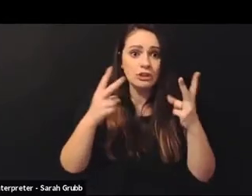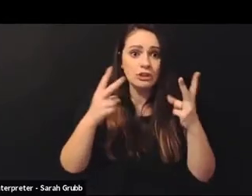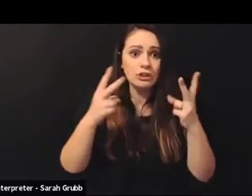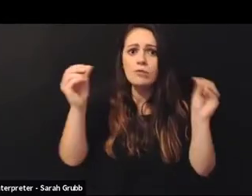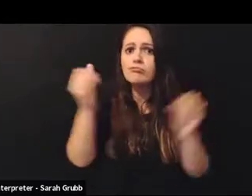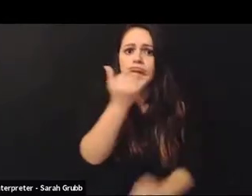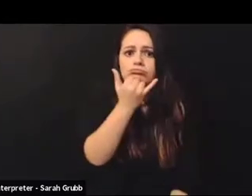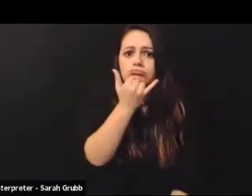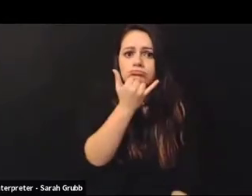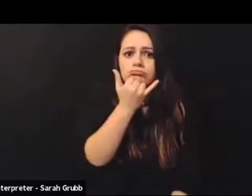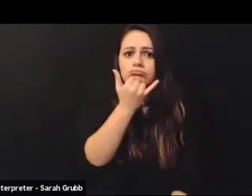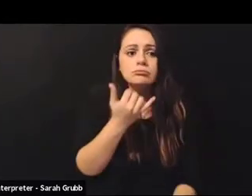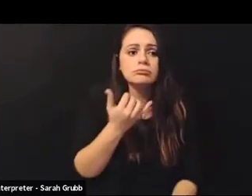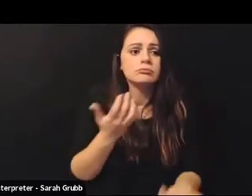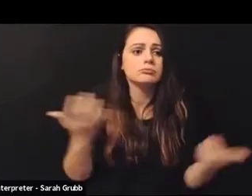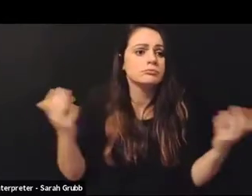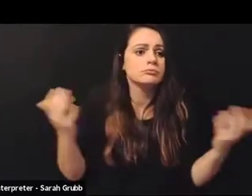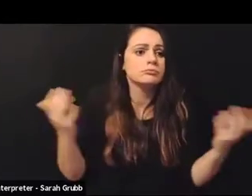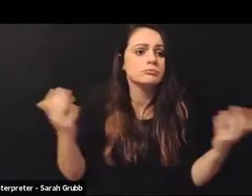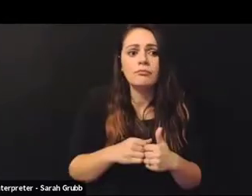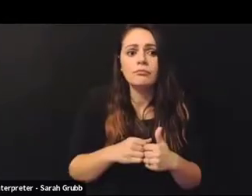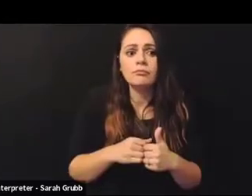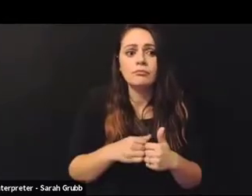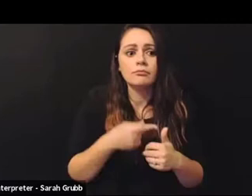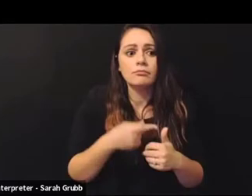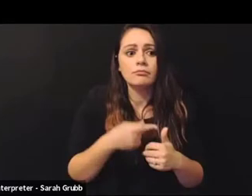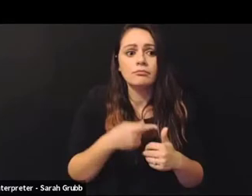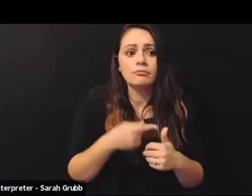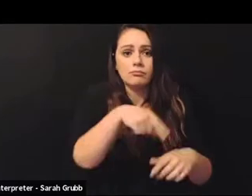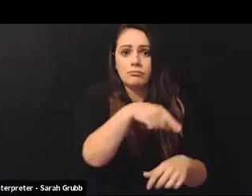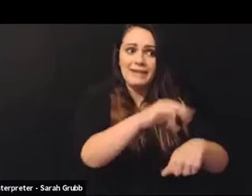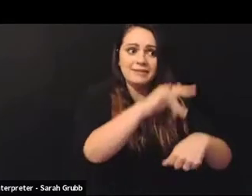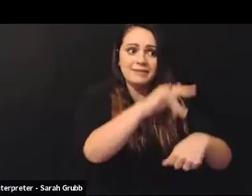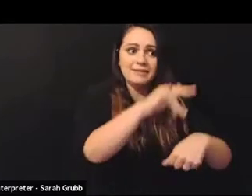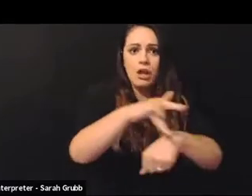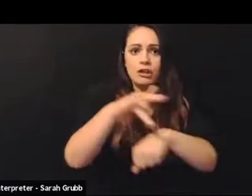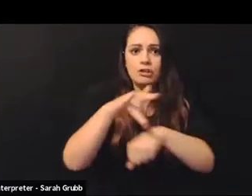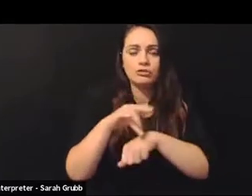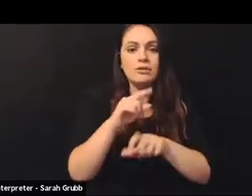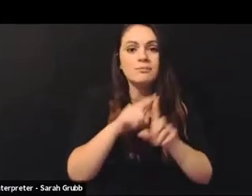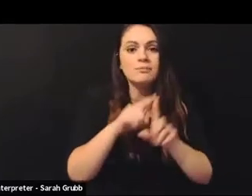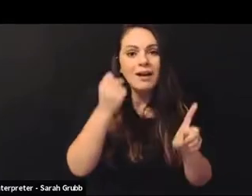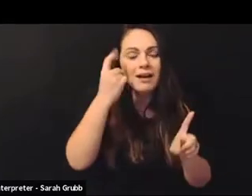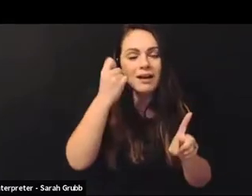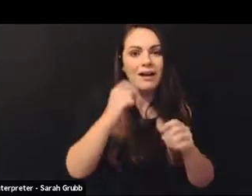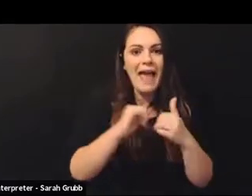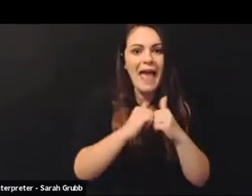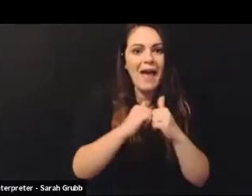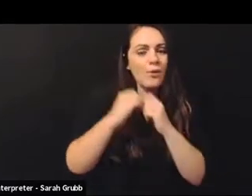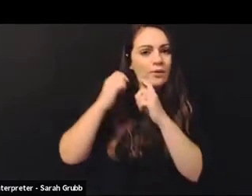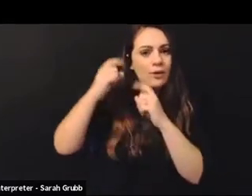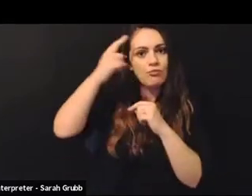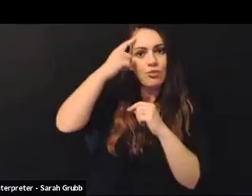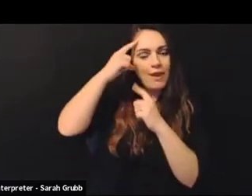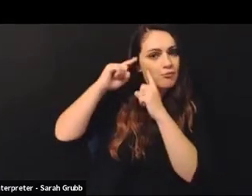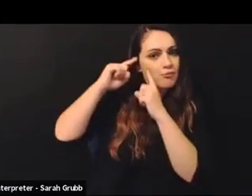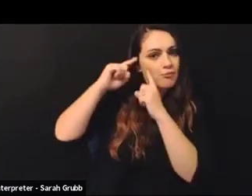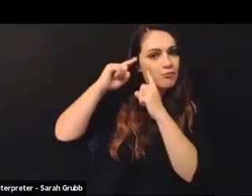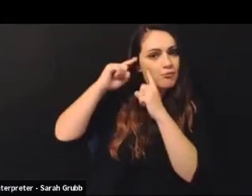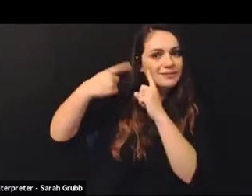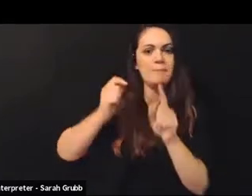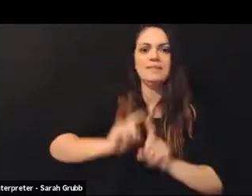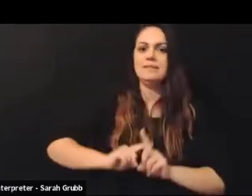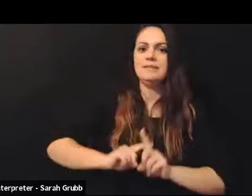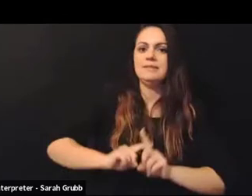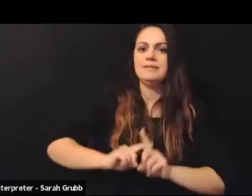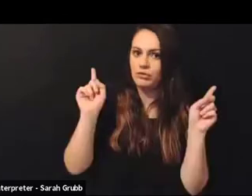wrong with their ability to touch things. But how their brain is processing it makes it very different.